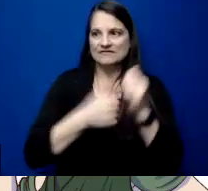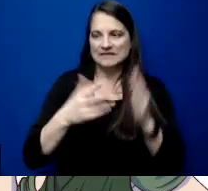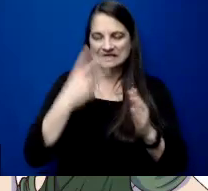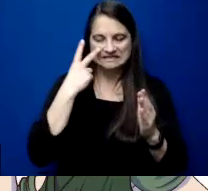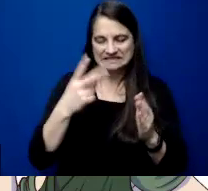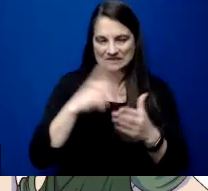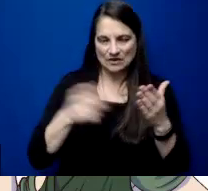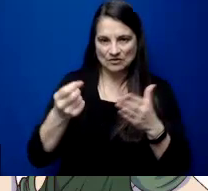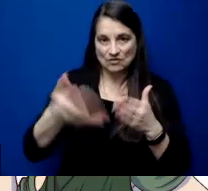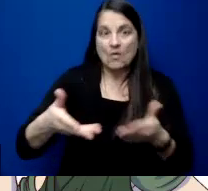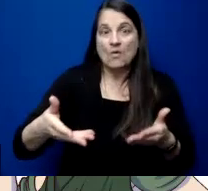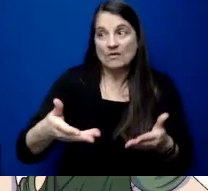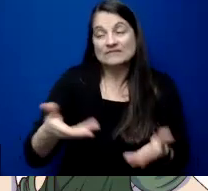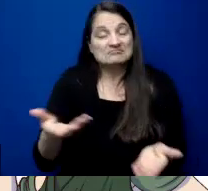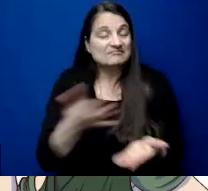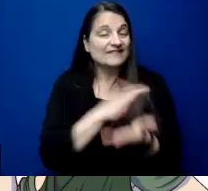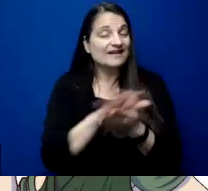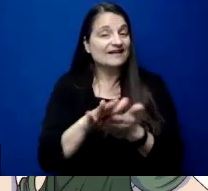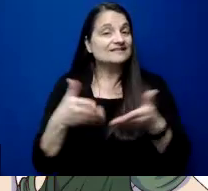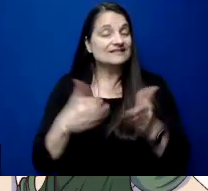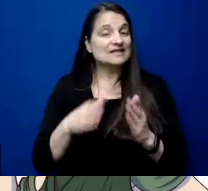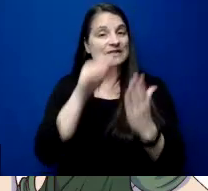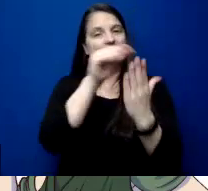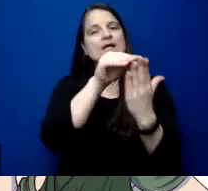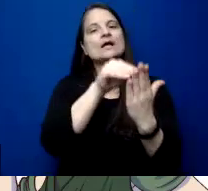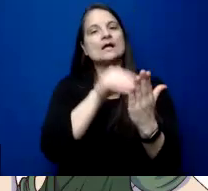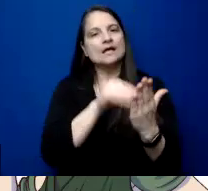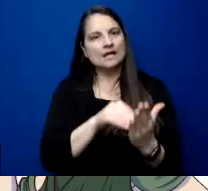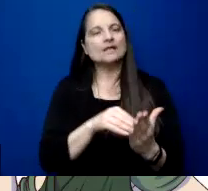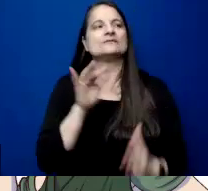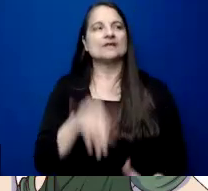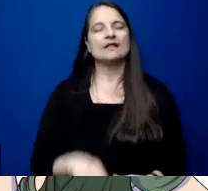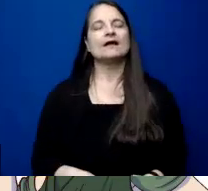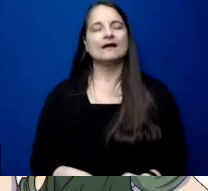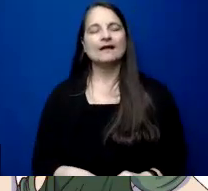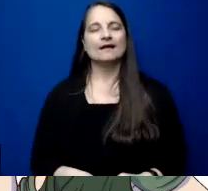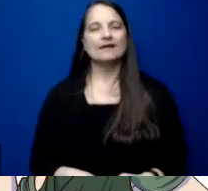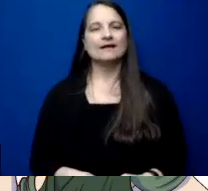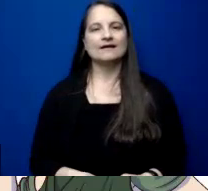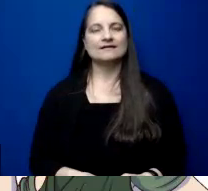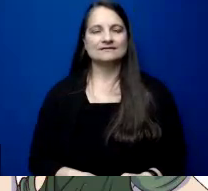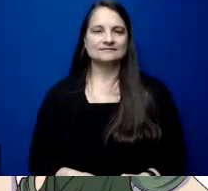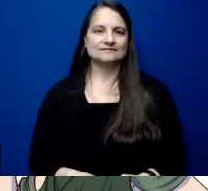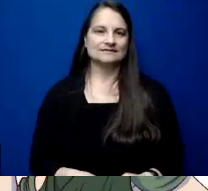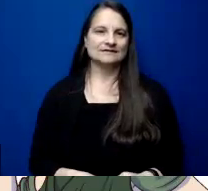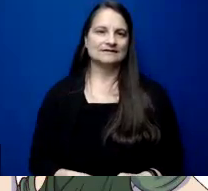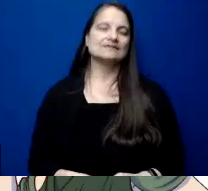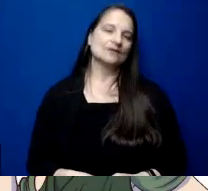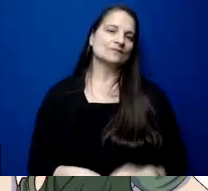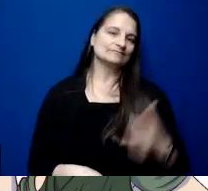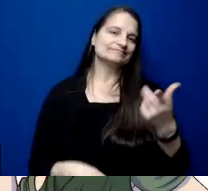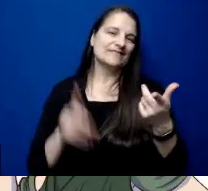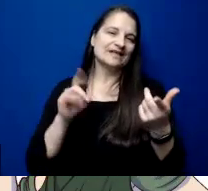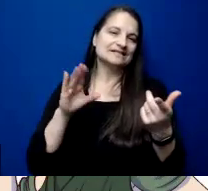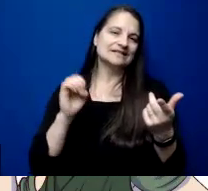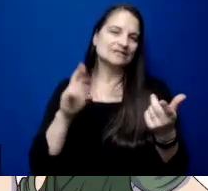rolled. And it's a nice way to keep track of things. Um, and oh, it also says dice rolling apps, which is